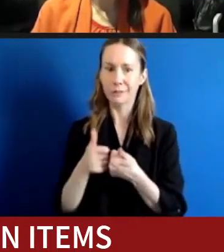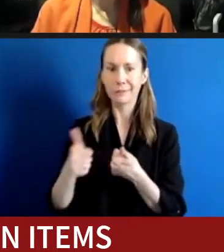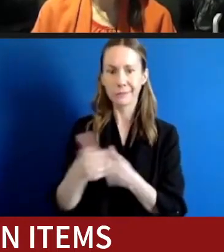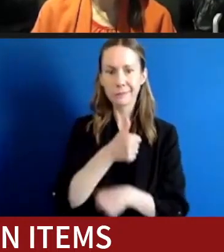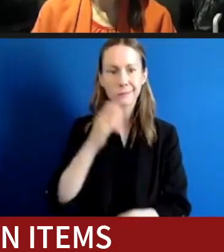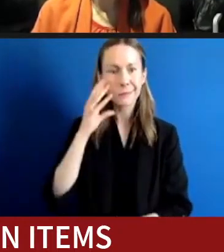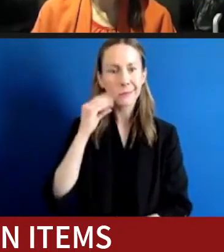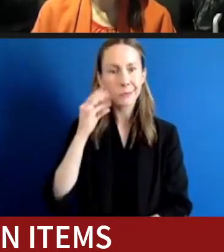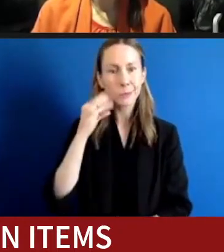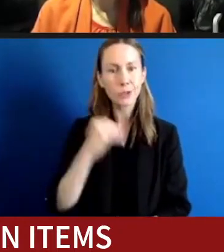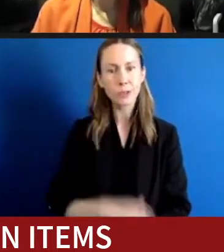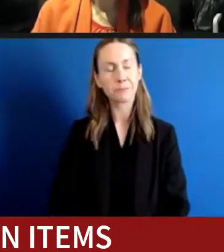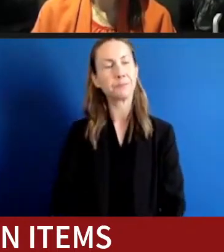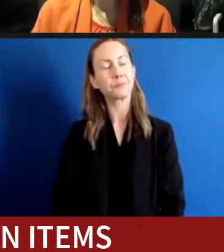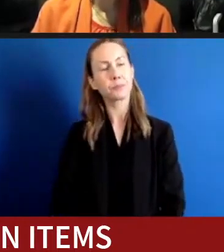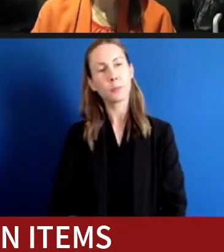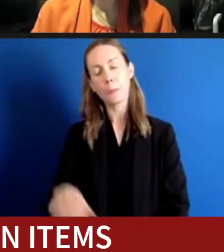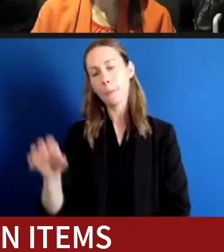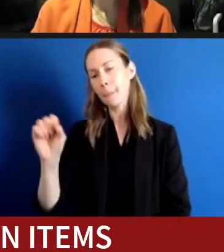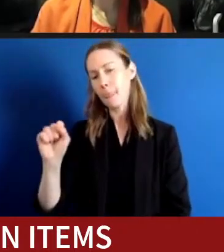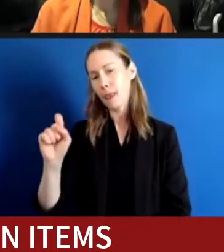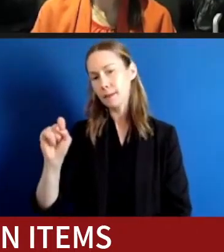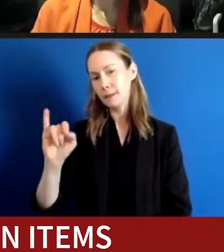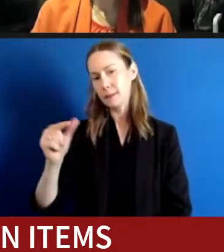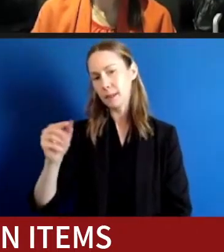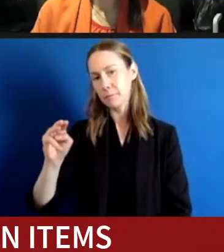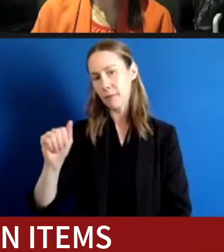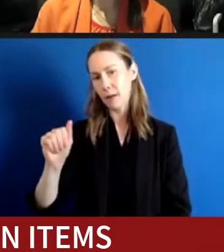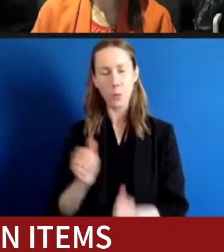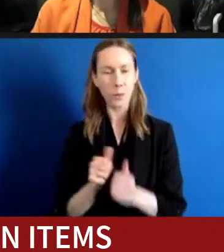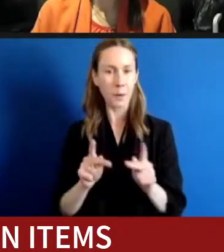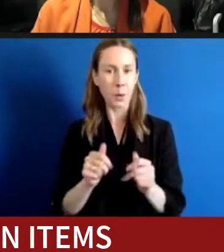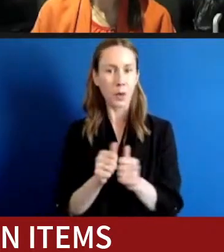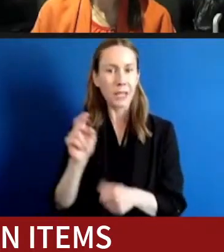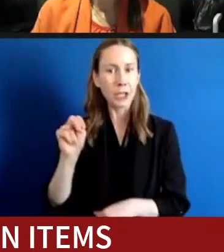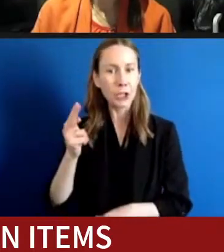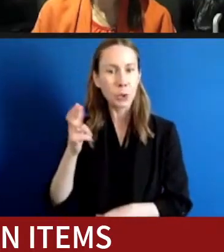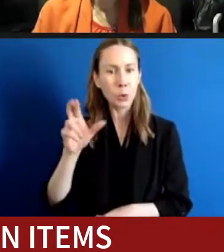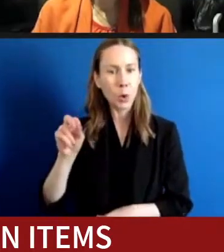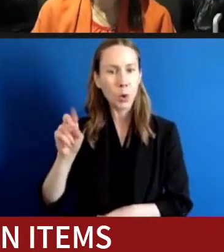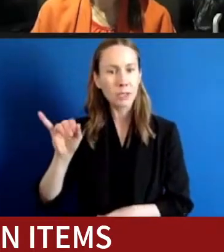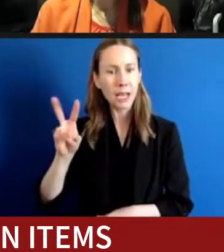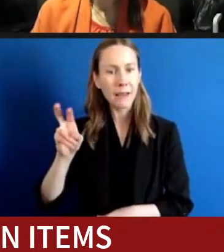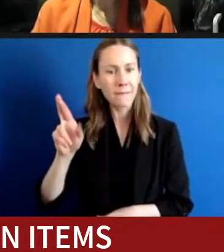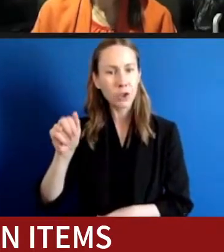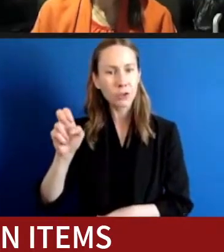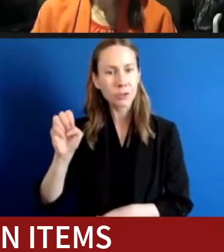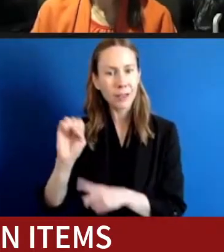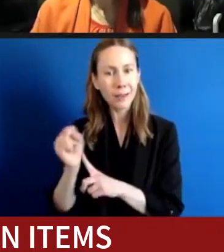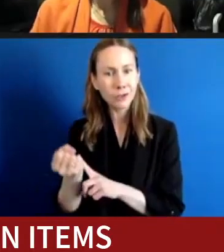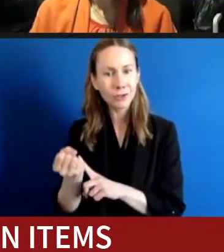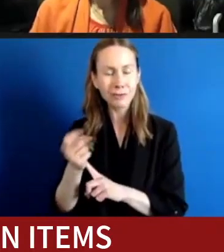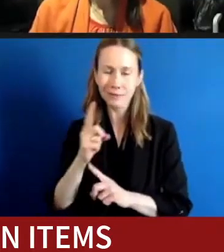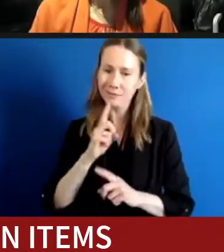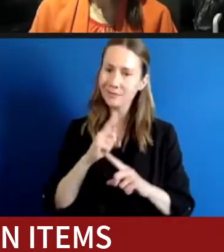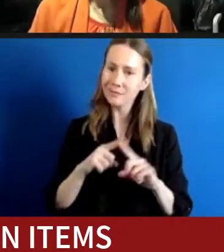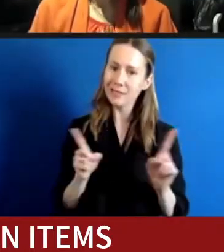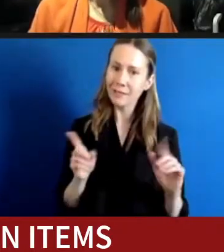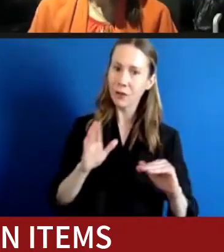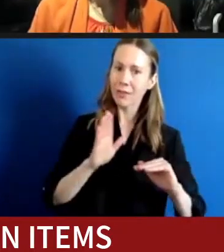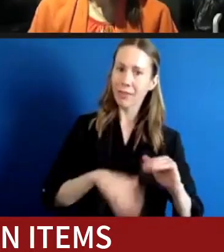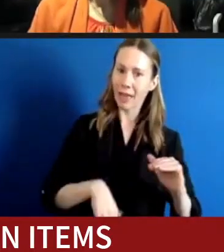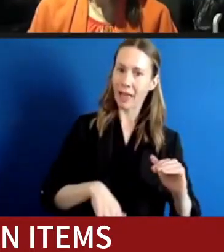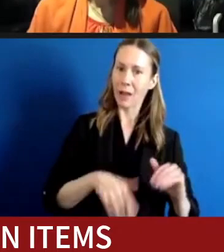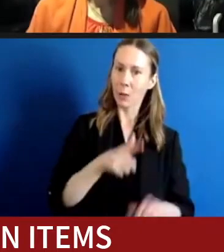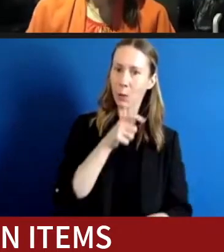stigma for the people with neurodiverse conditions can be quite different from the